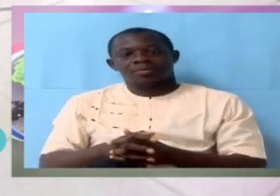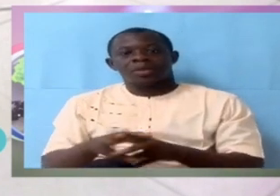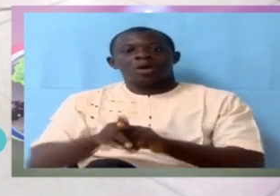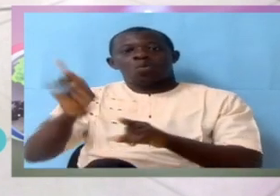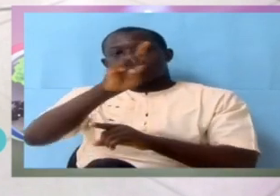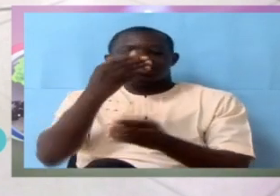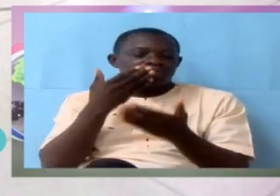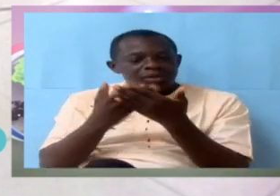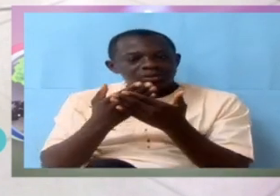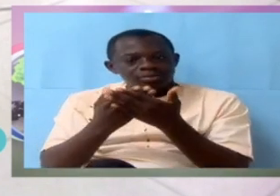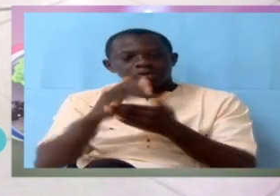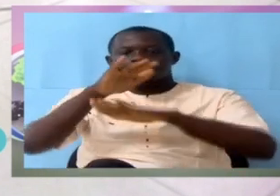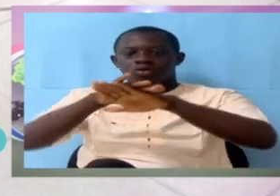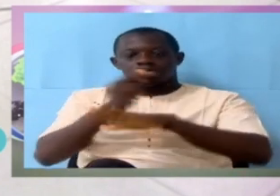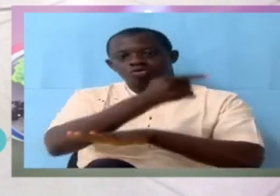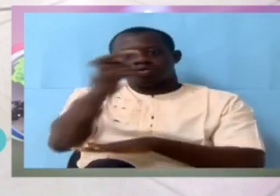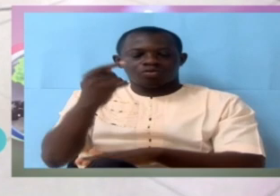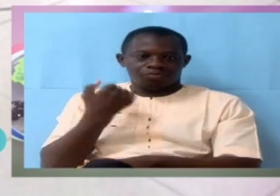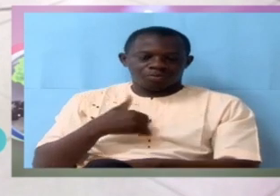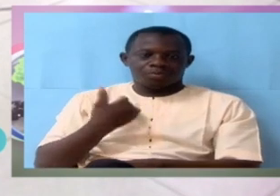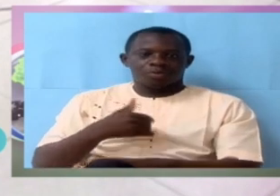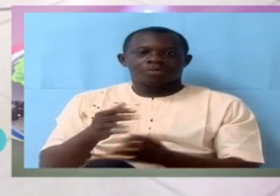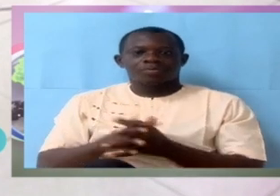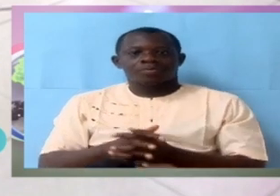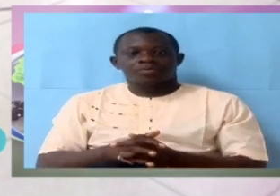what I am appealing to you,